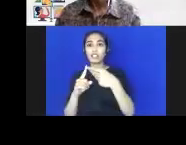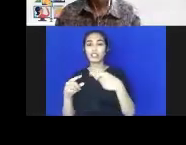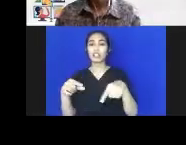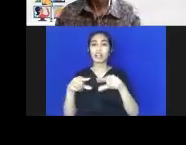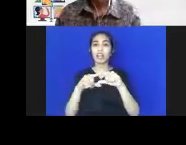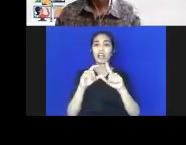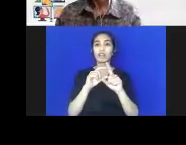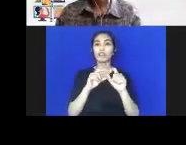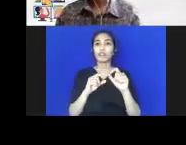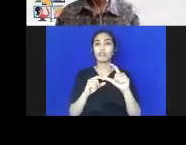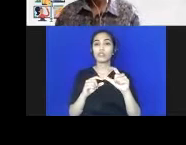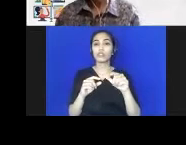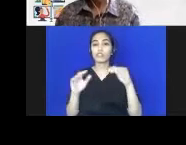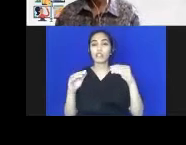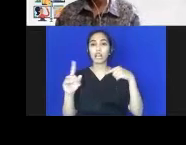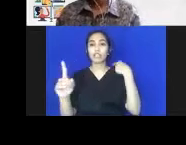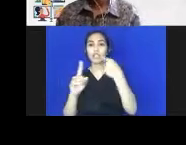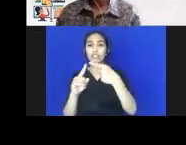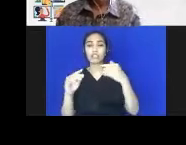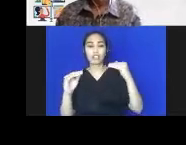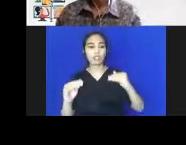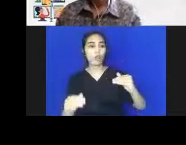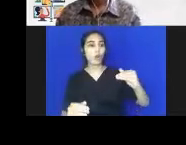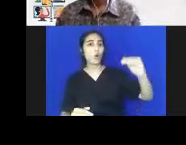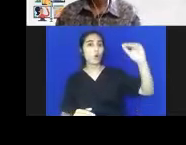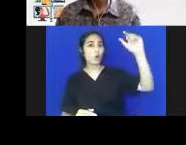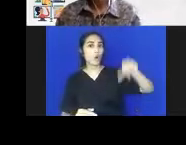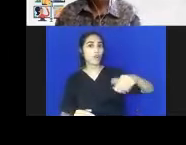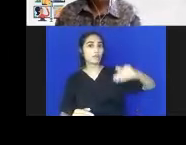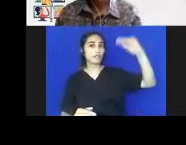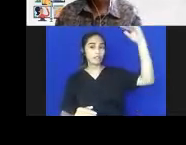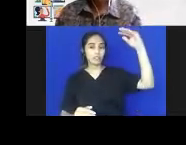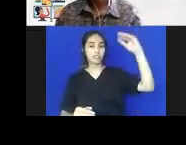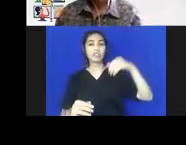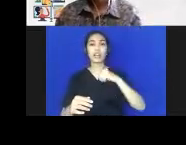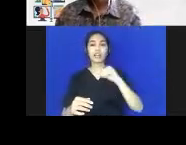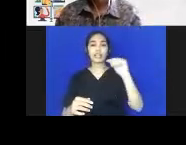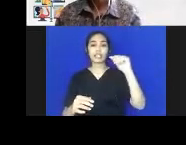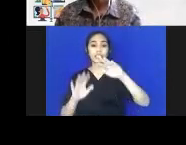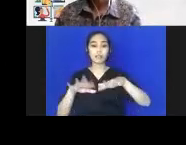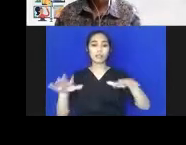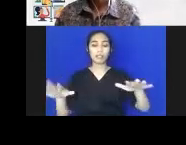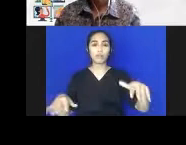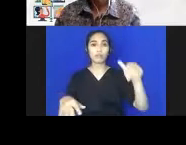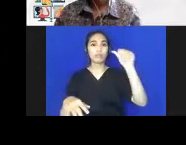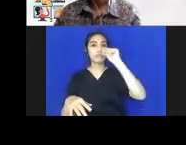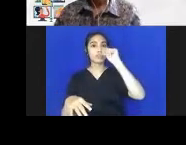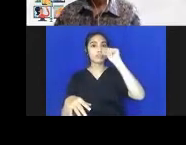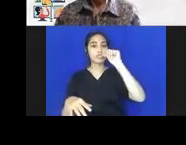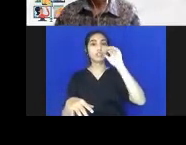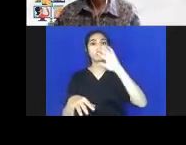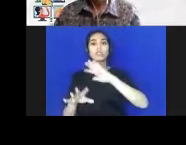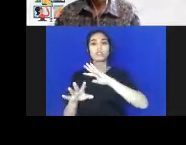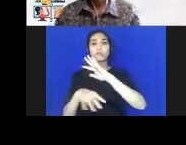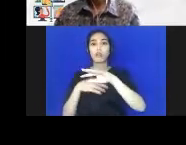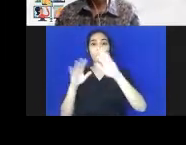under 2. So we're also providing support for broader social protection programs,